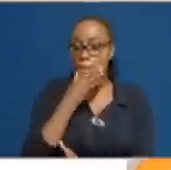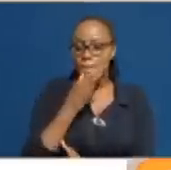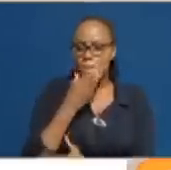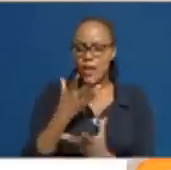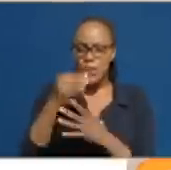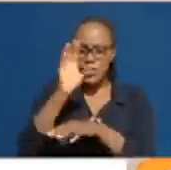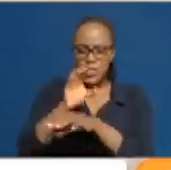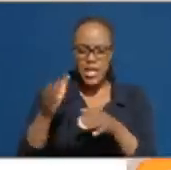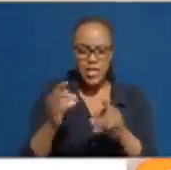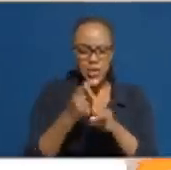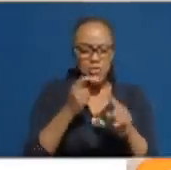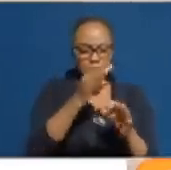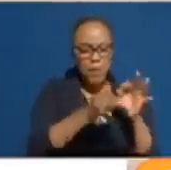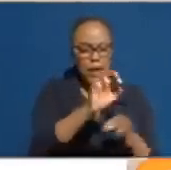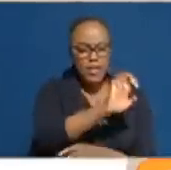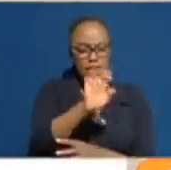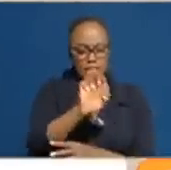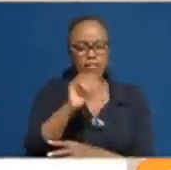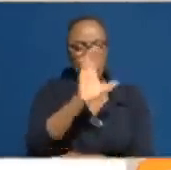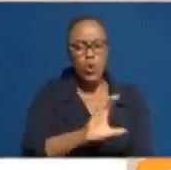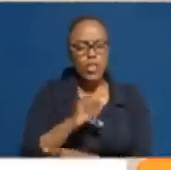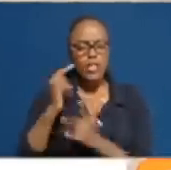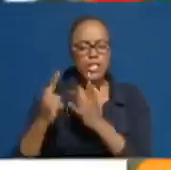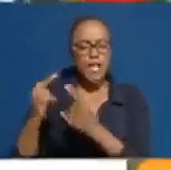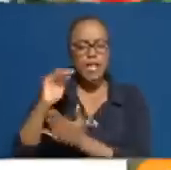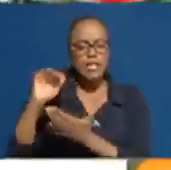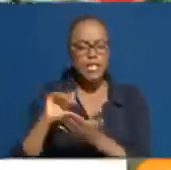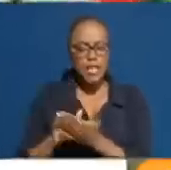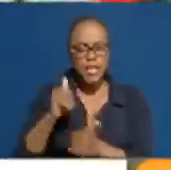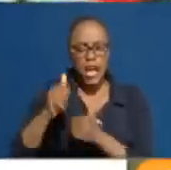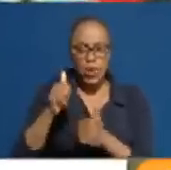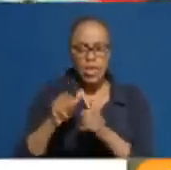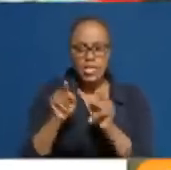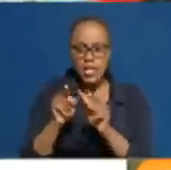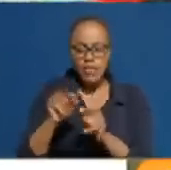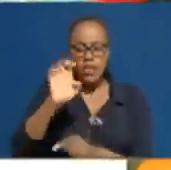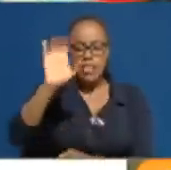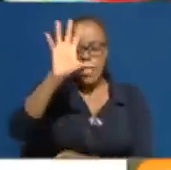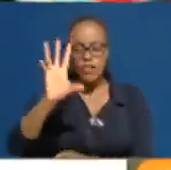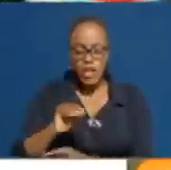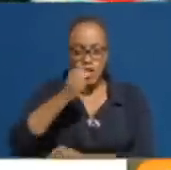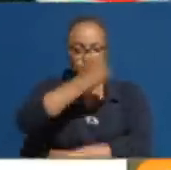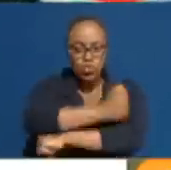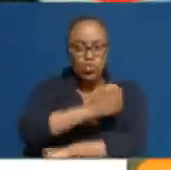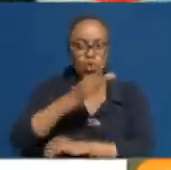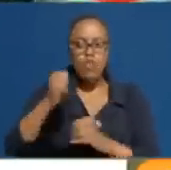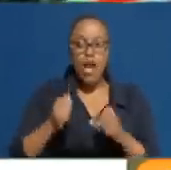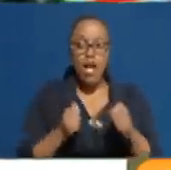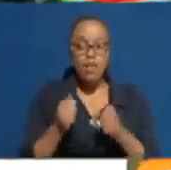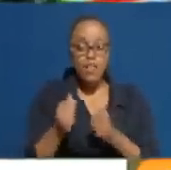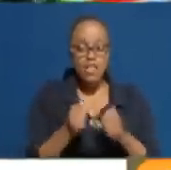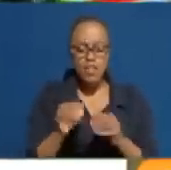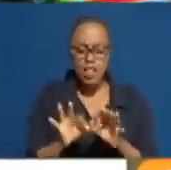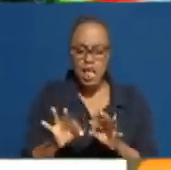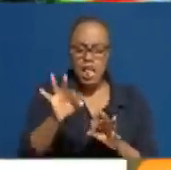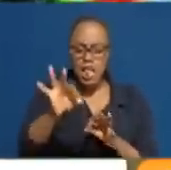to Church Road from Embakasi East Constituency Tiling Center, which was stationed at the East Africa School of Aviation. The distance between